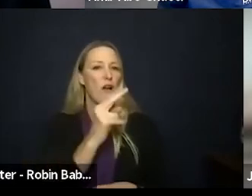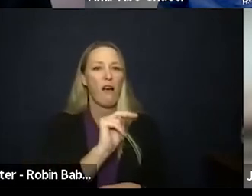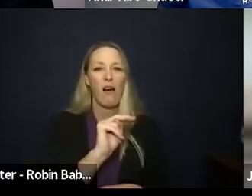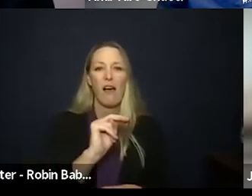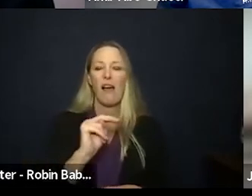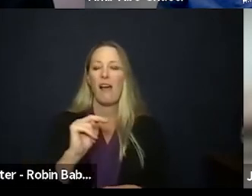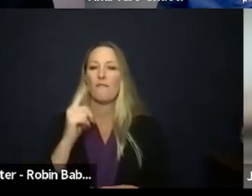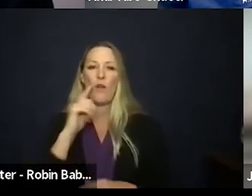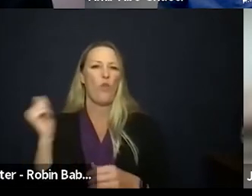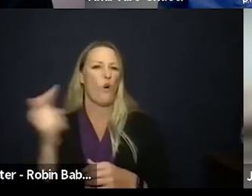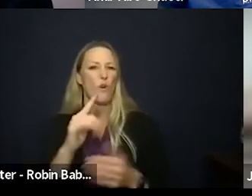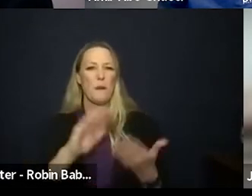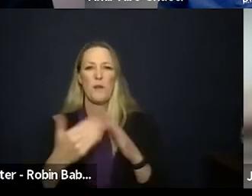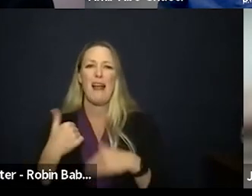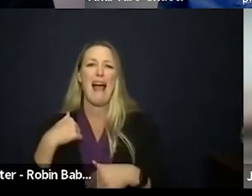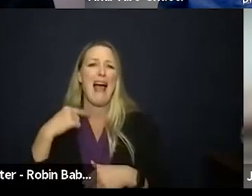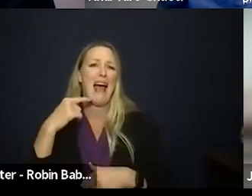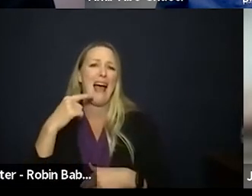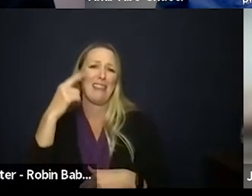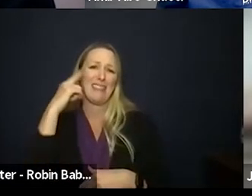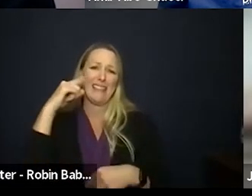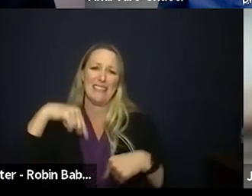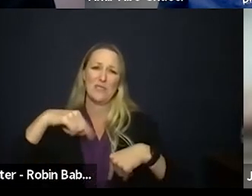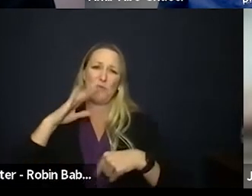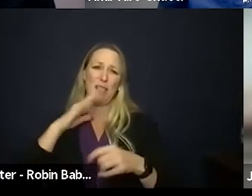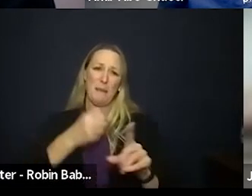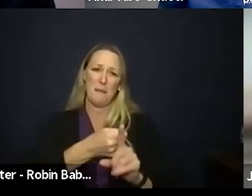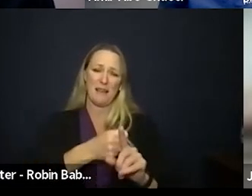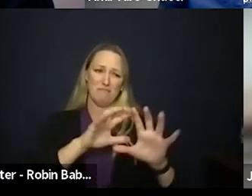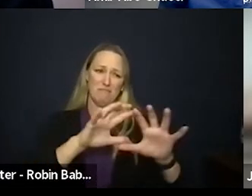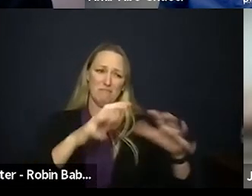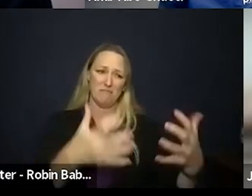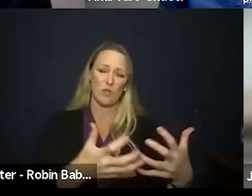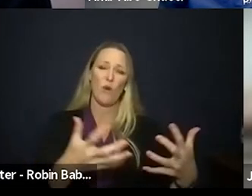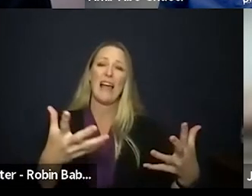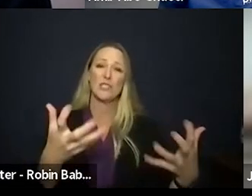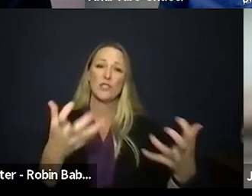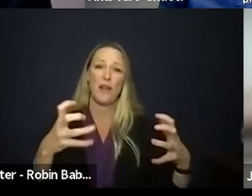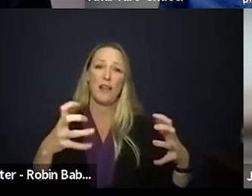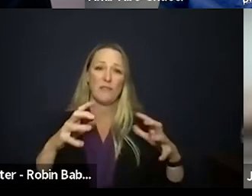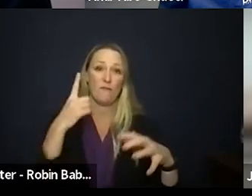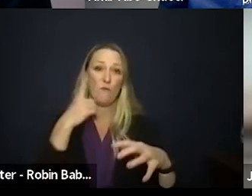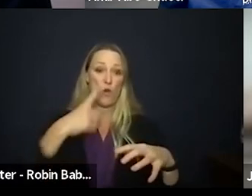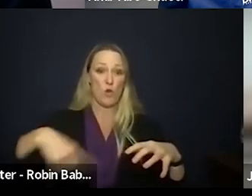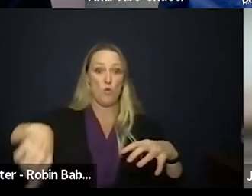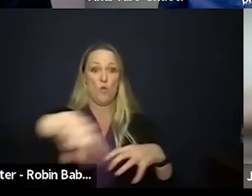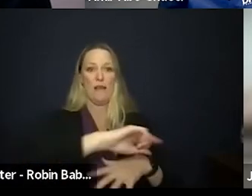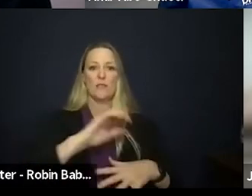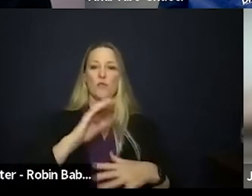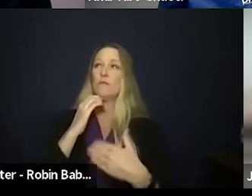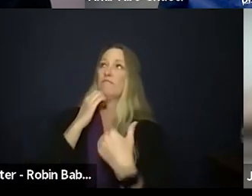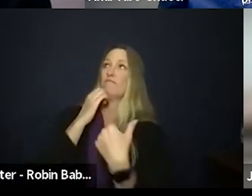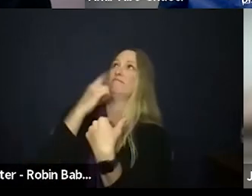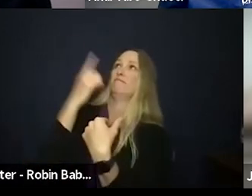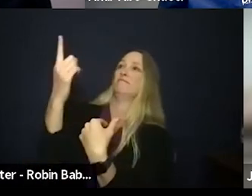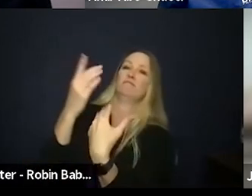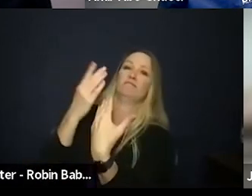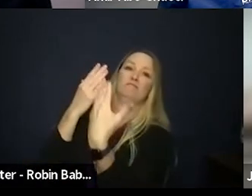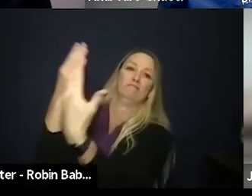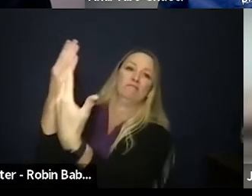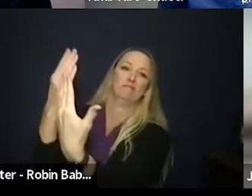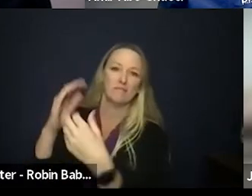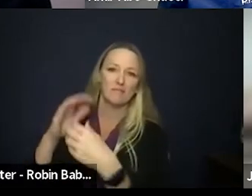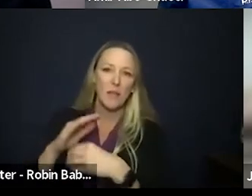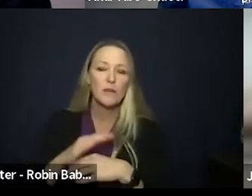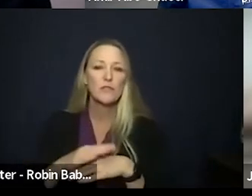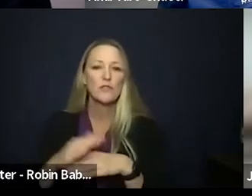impact um i just want to say to virgil i want to be able to share this video with him that what he's done has meant the world to emily and me